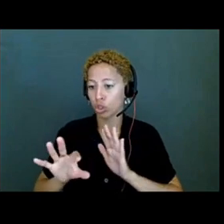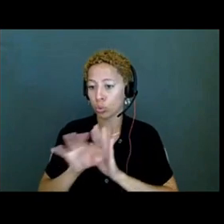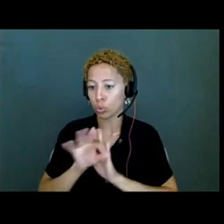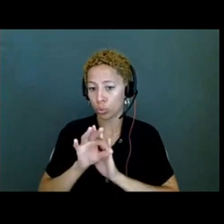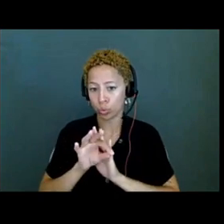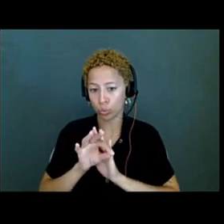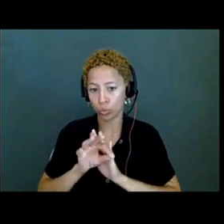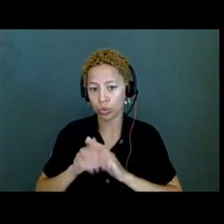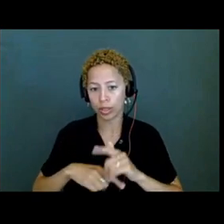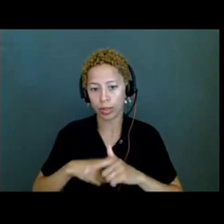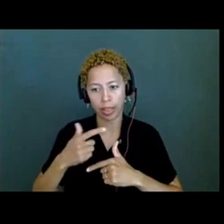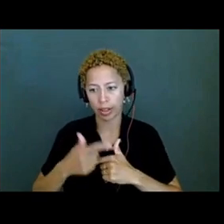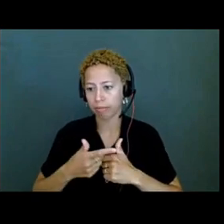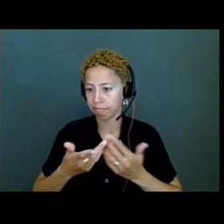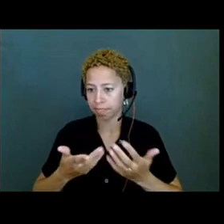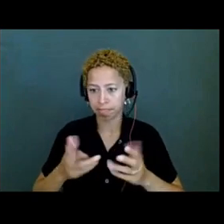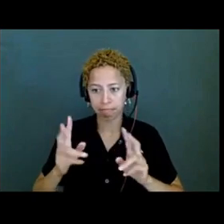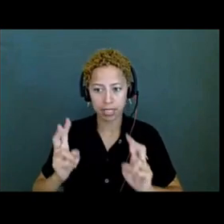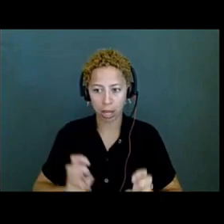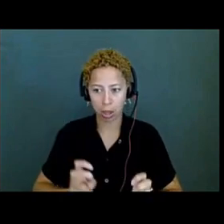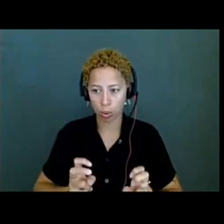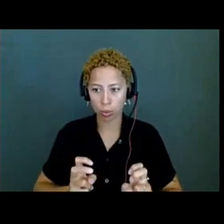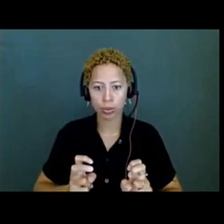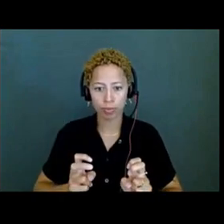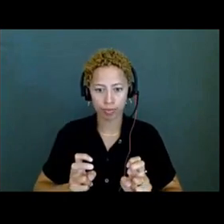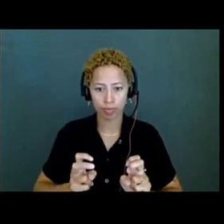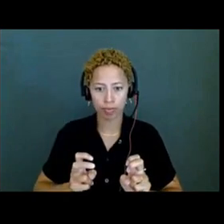you want and then you download it.